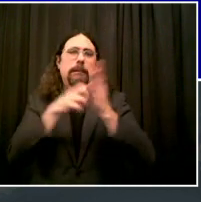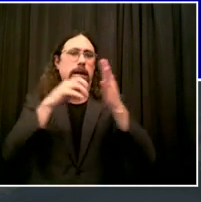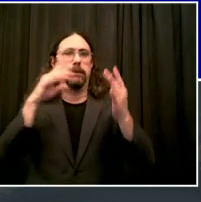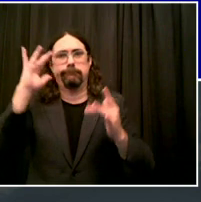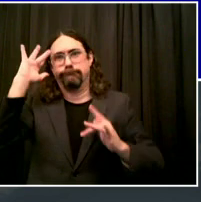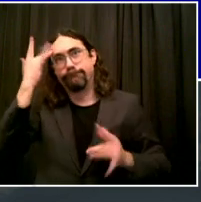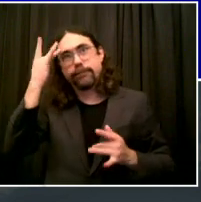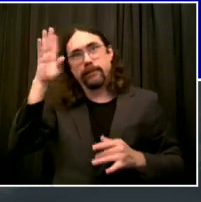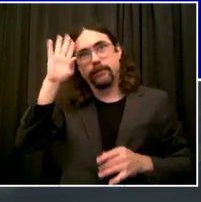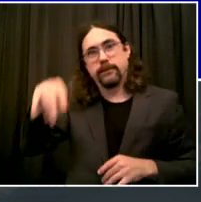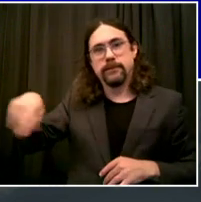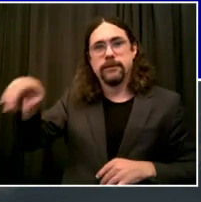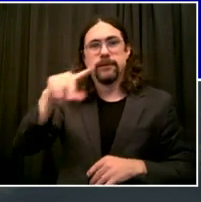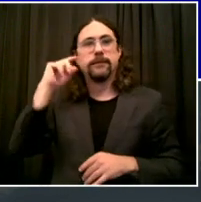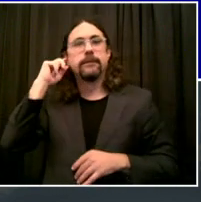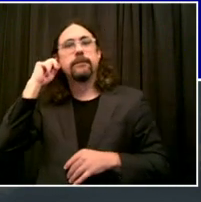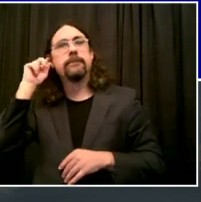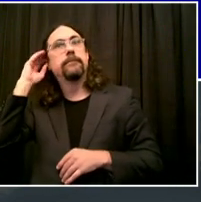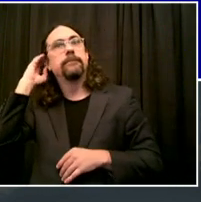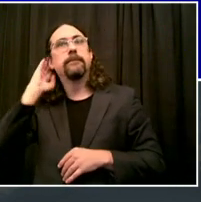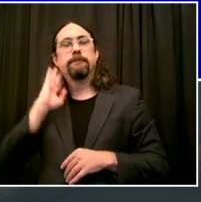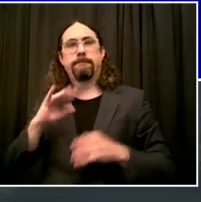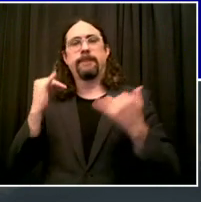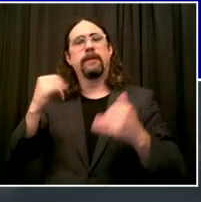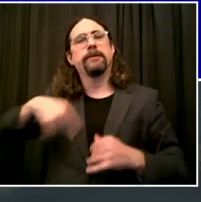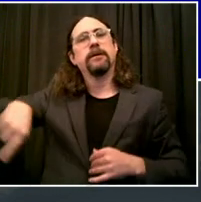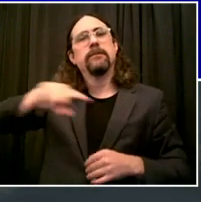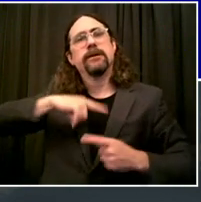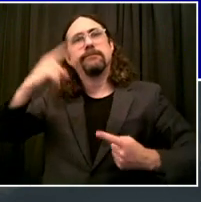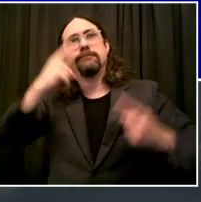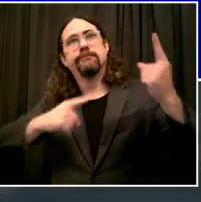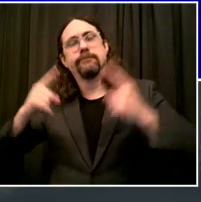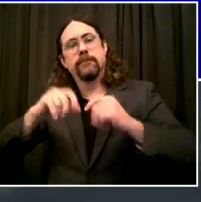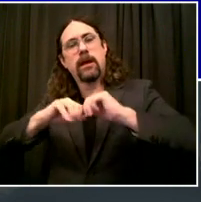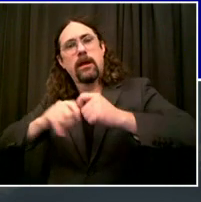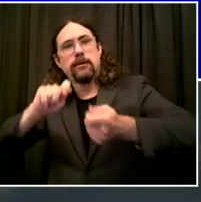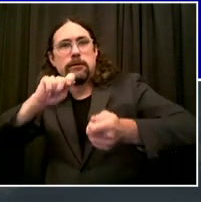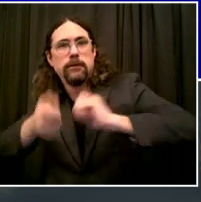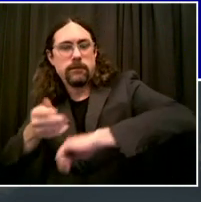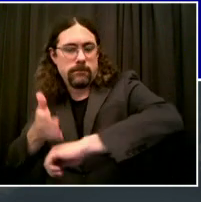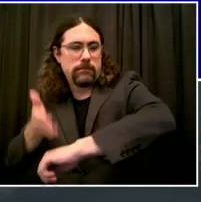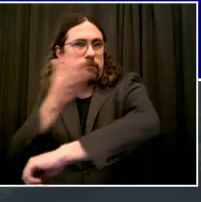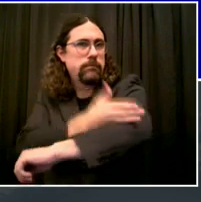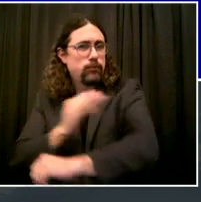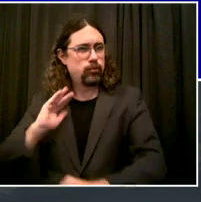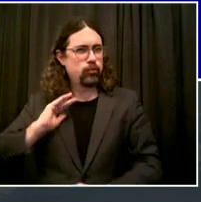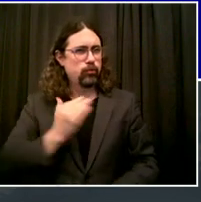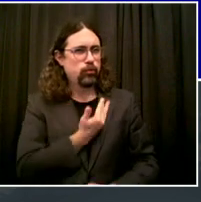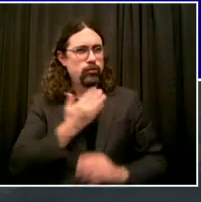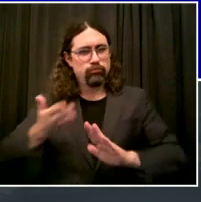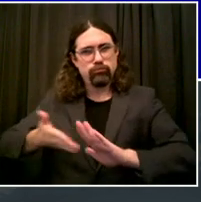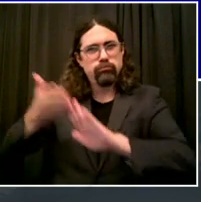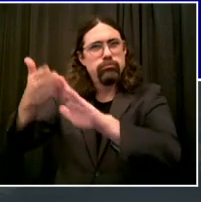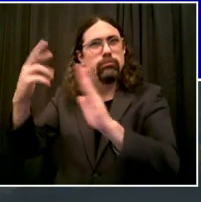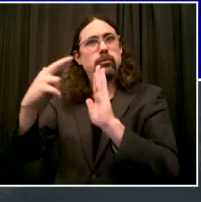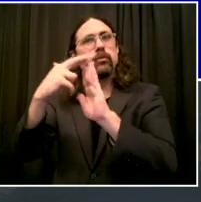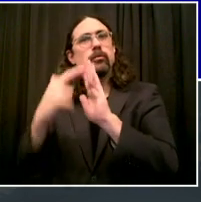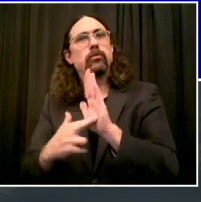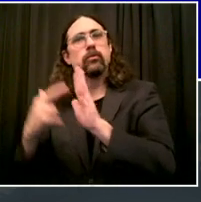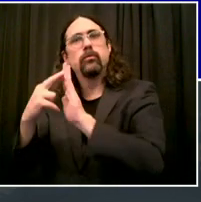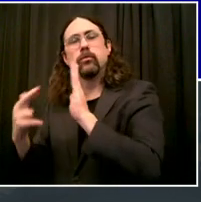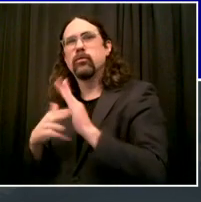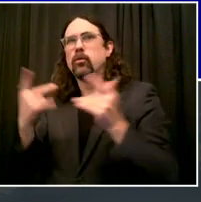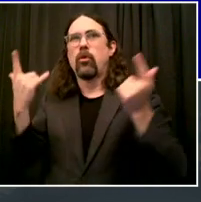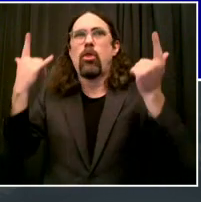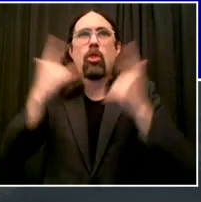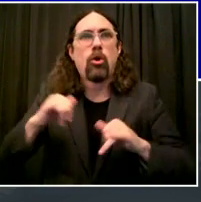a part of the effort. We've made the decision throughout this crisis to very rarely have alternate side parking on. So a special thank you